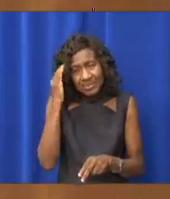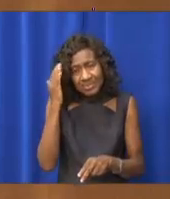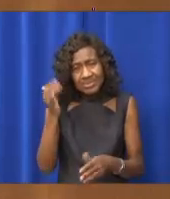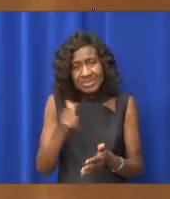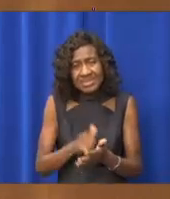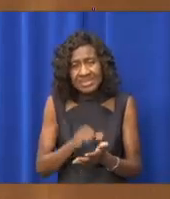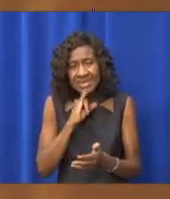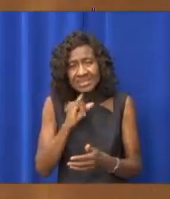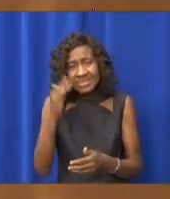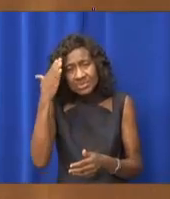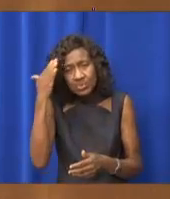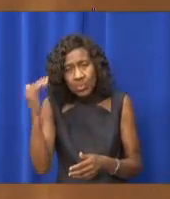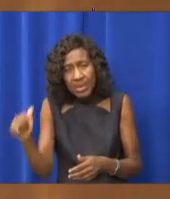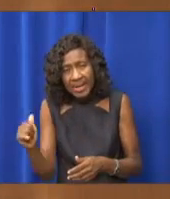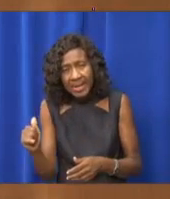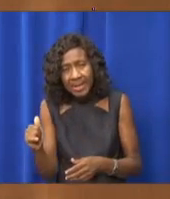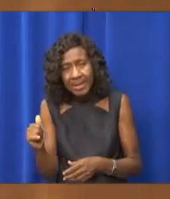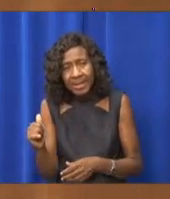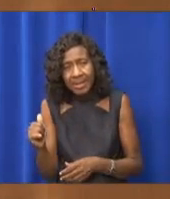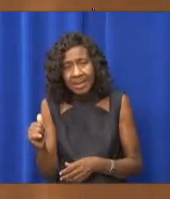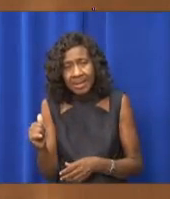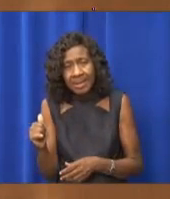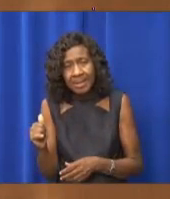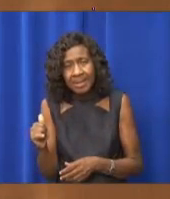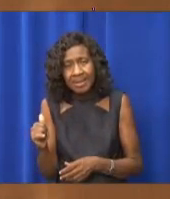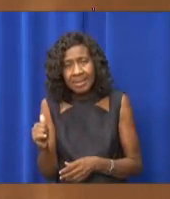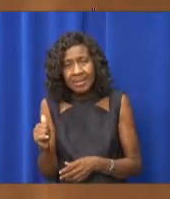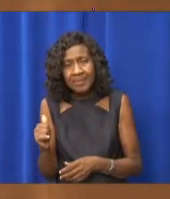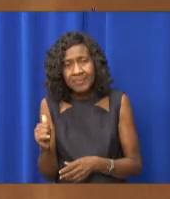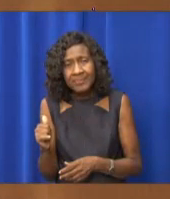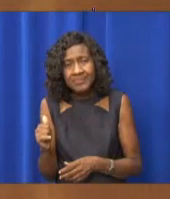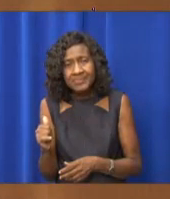the reasons that we wanted to